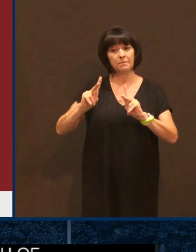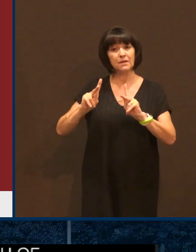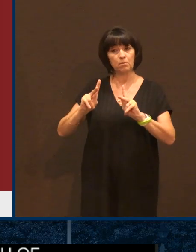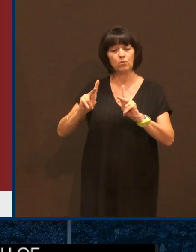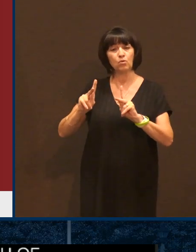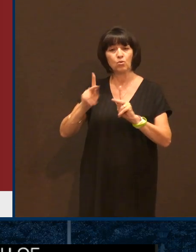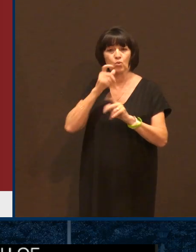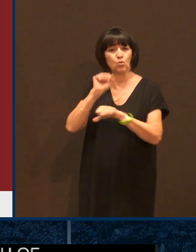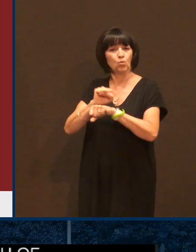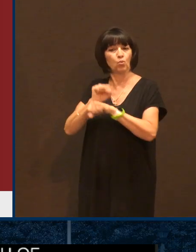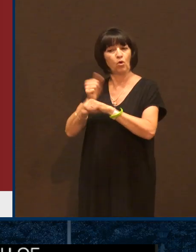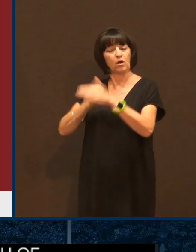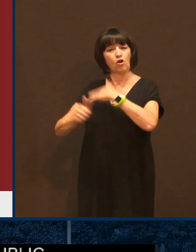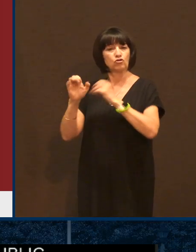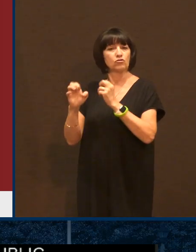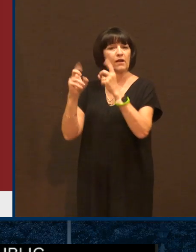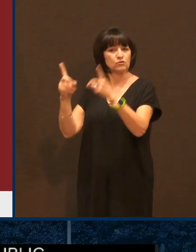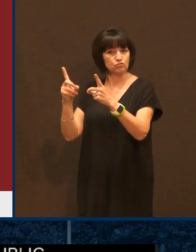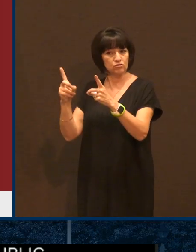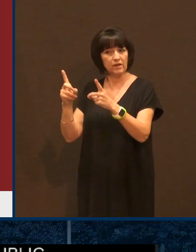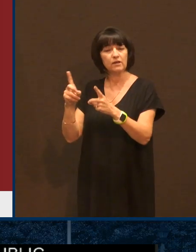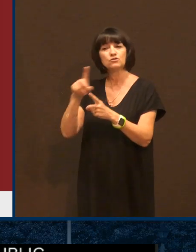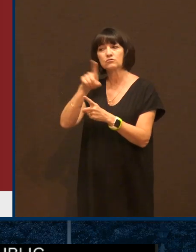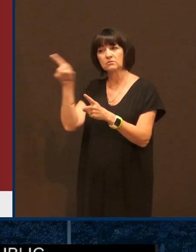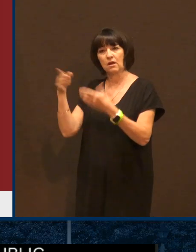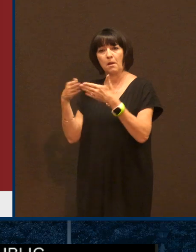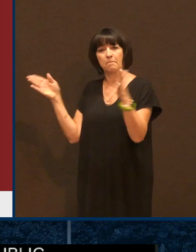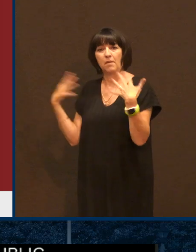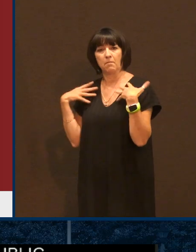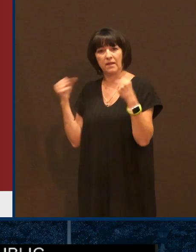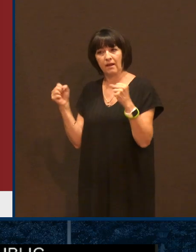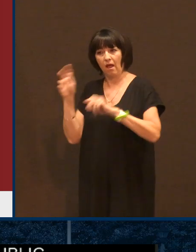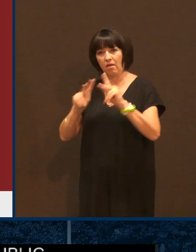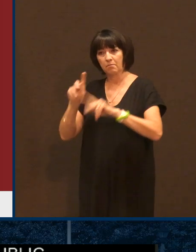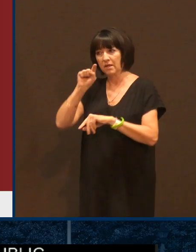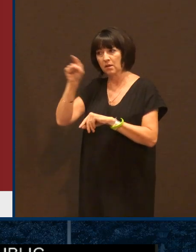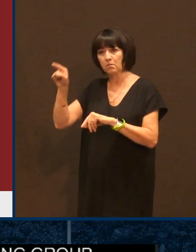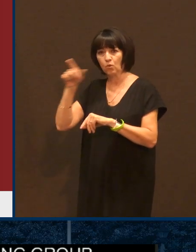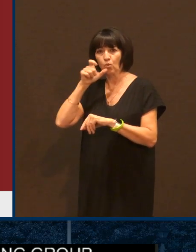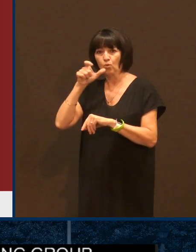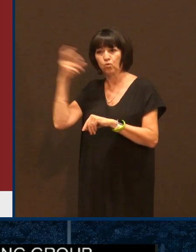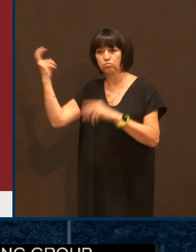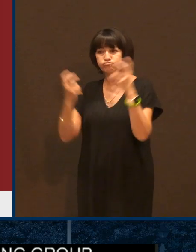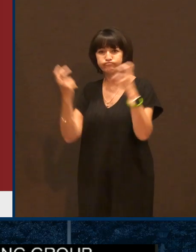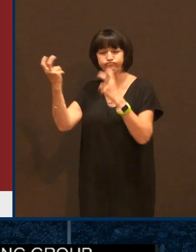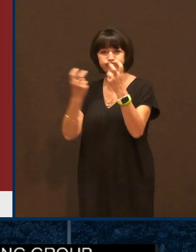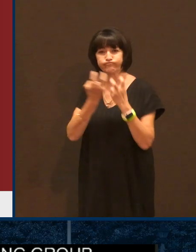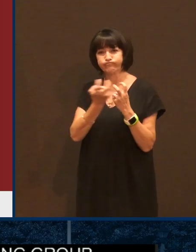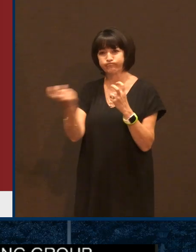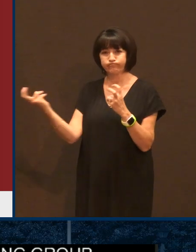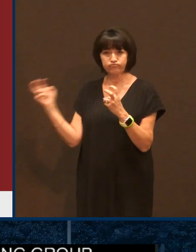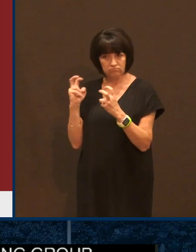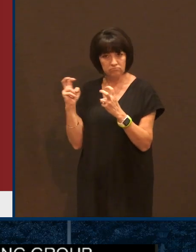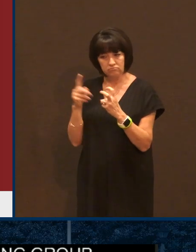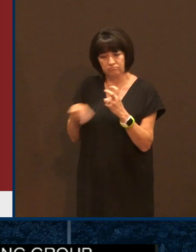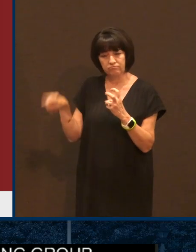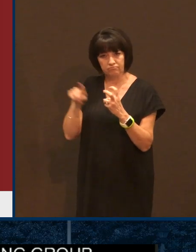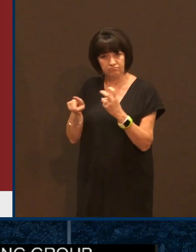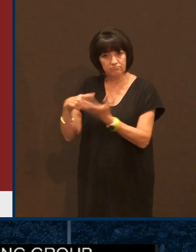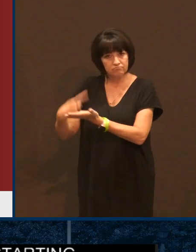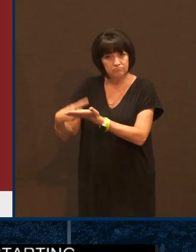group coming up with the recommendations, looking at starting with what are the conditions on the ground. Are we in a